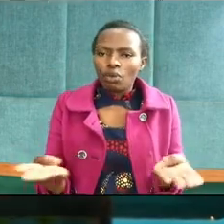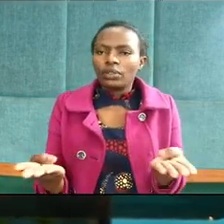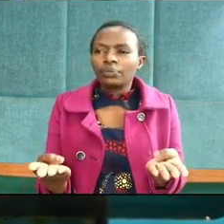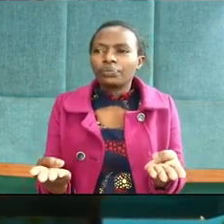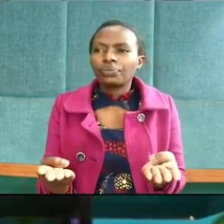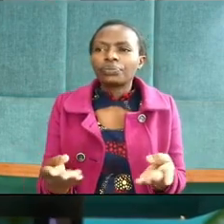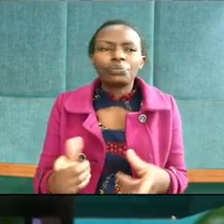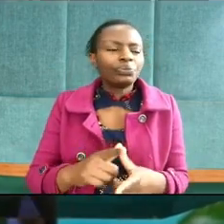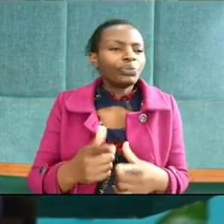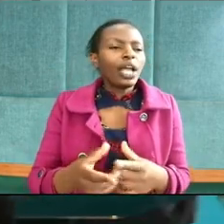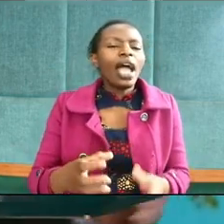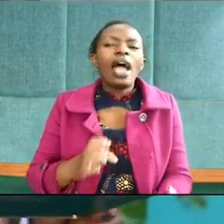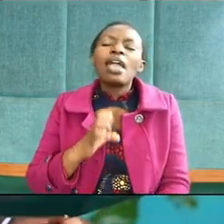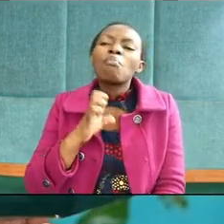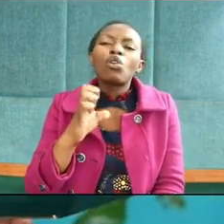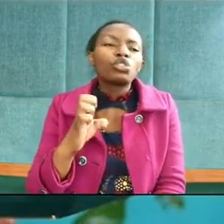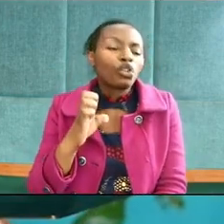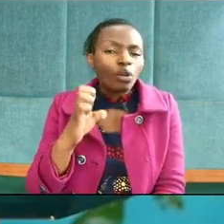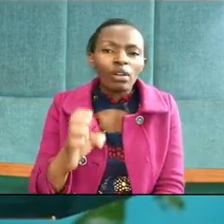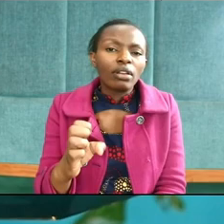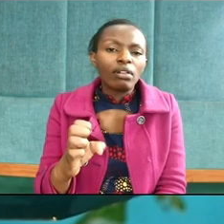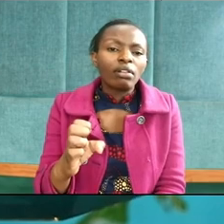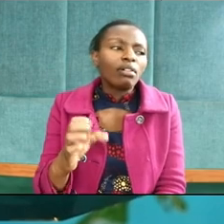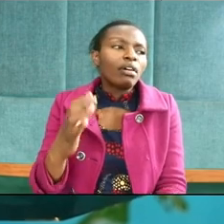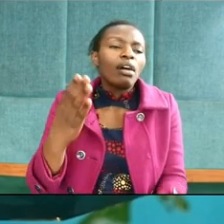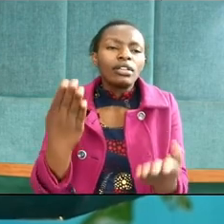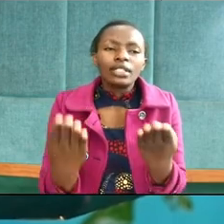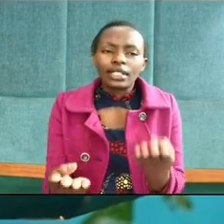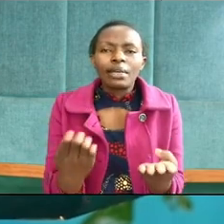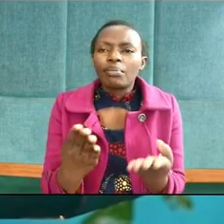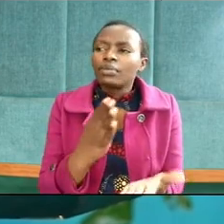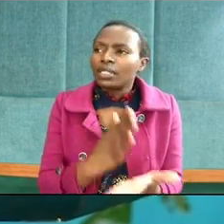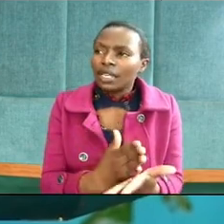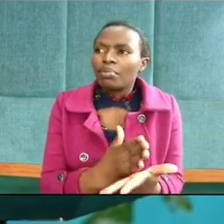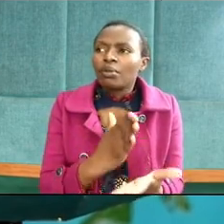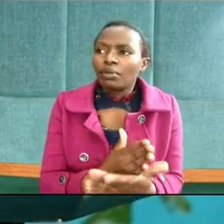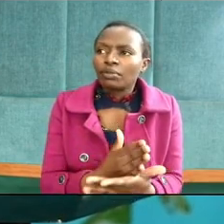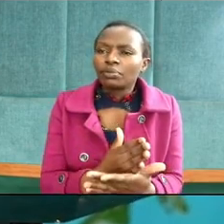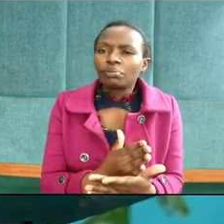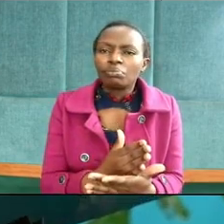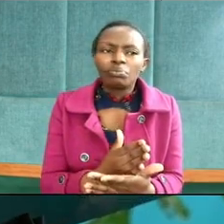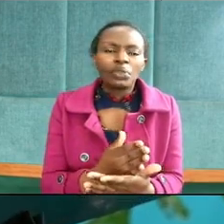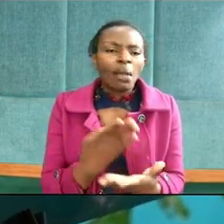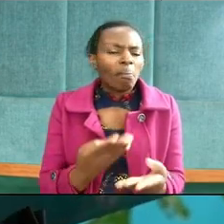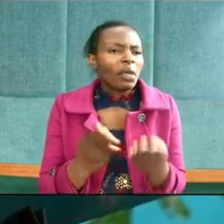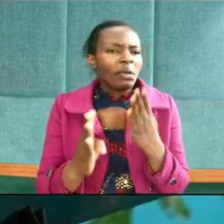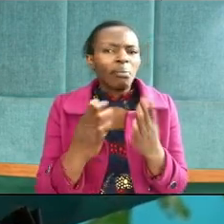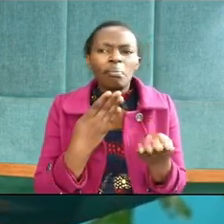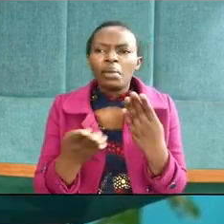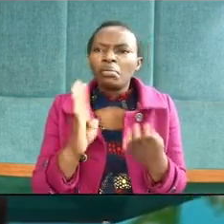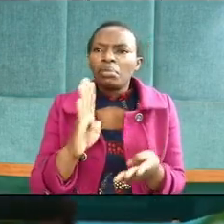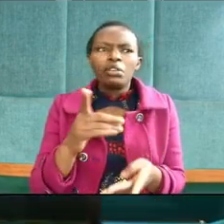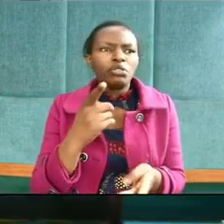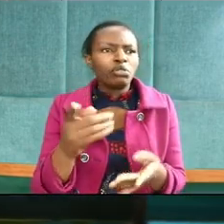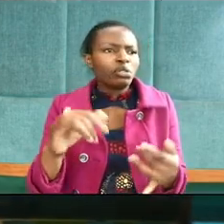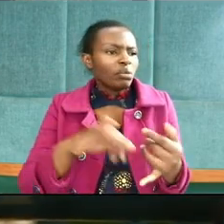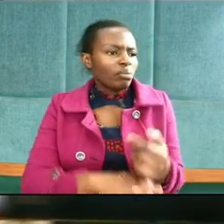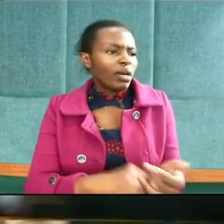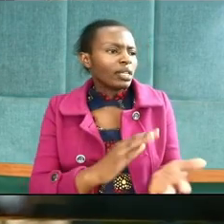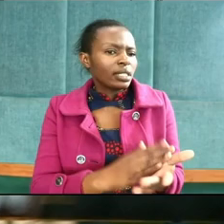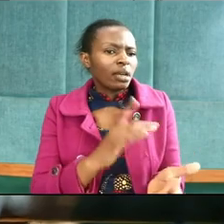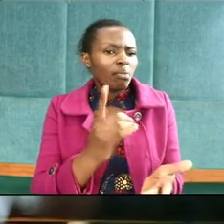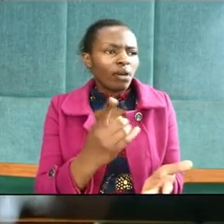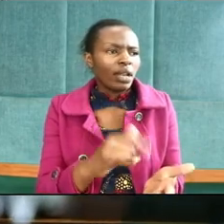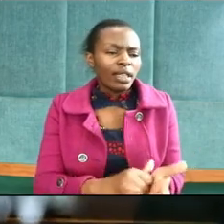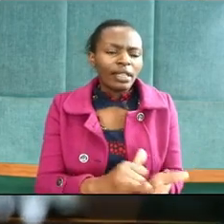be emotionally stable. You don't want to marry a man when things